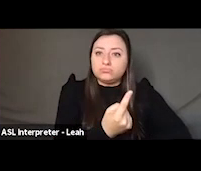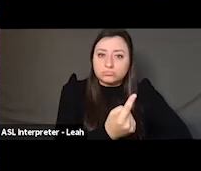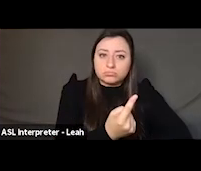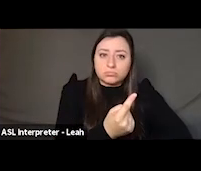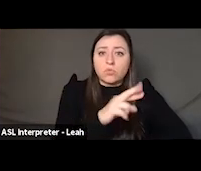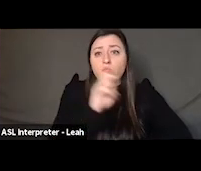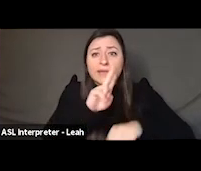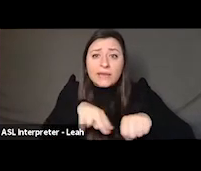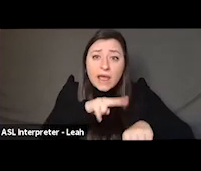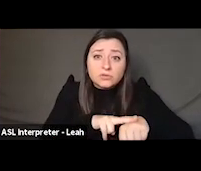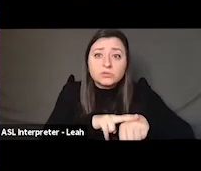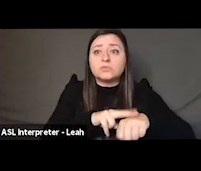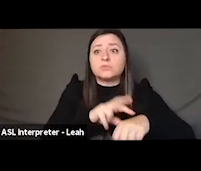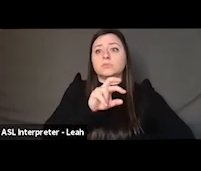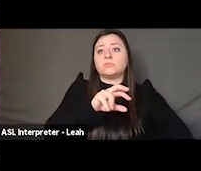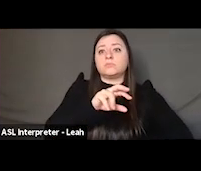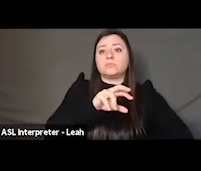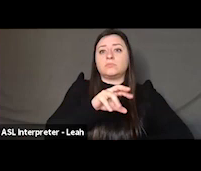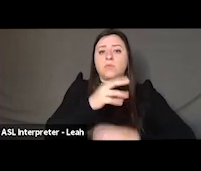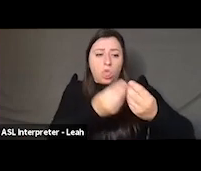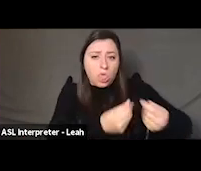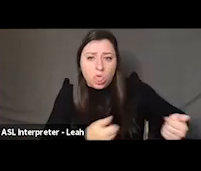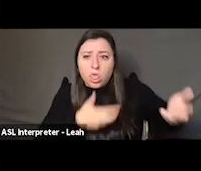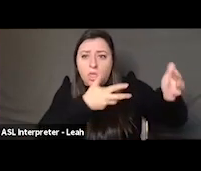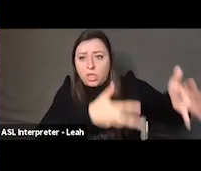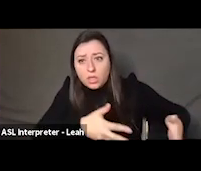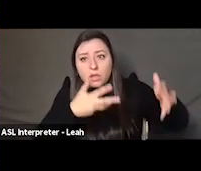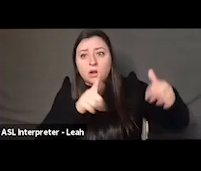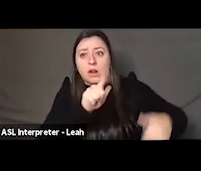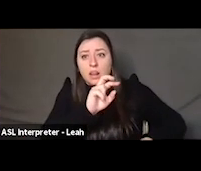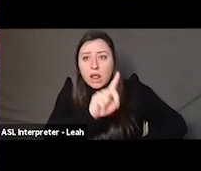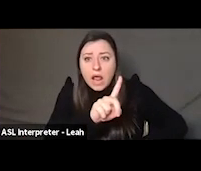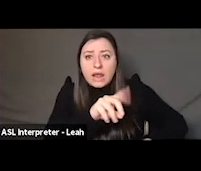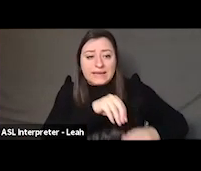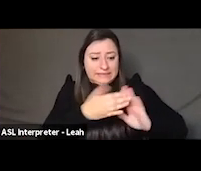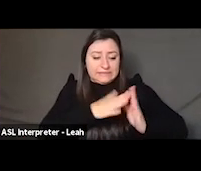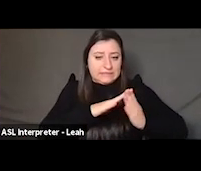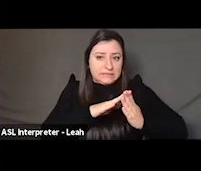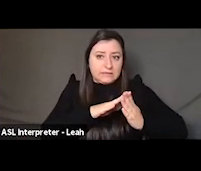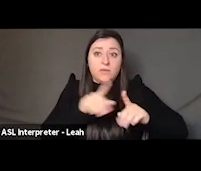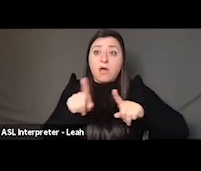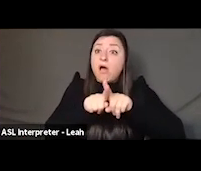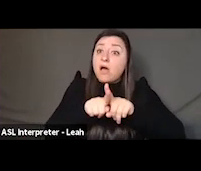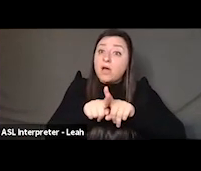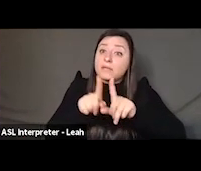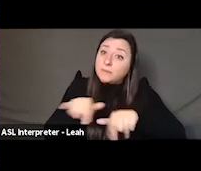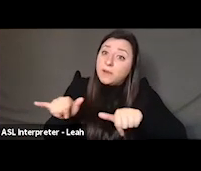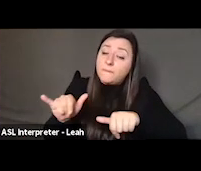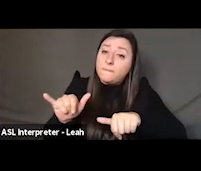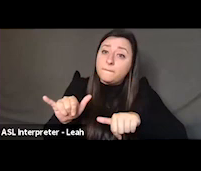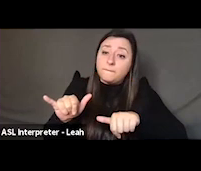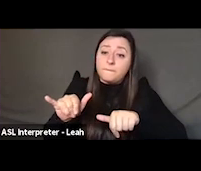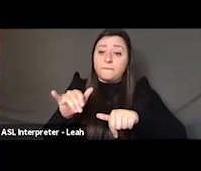degraded leftover lands within the cities, but we are also giving like cultural value to